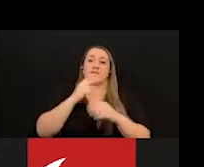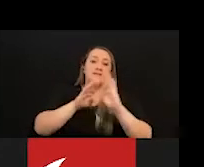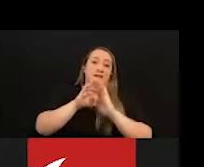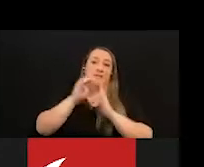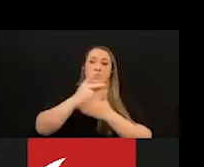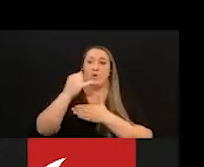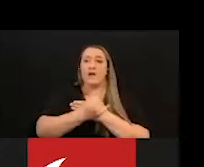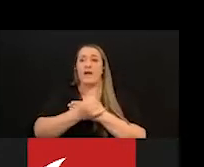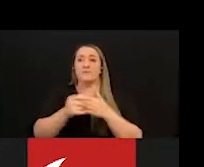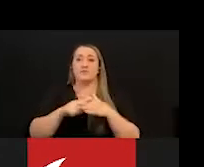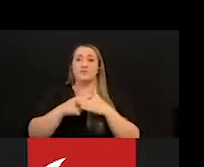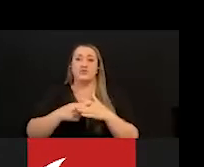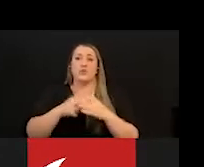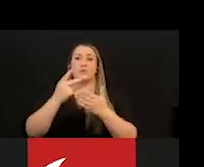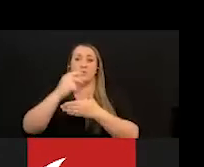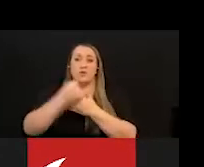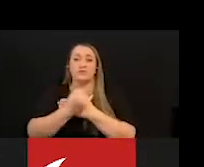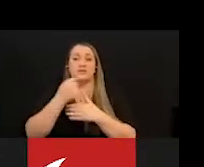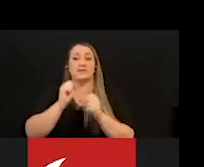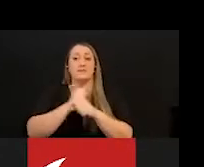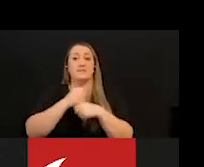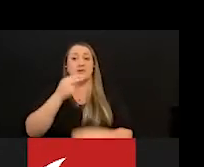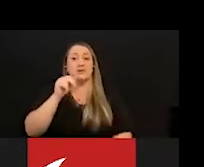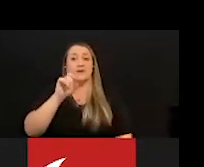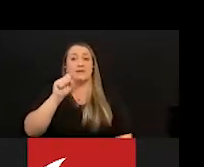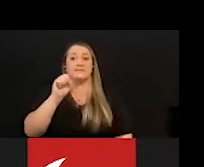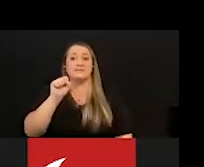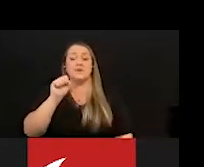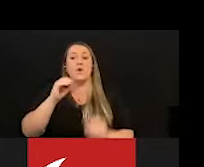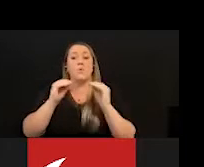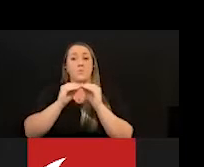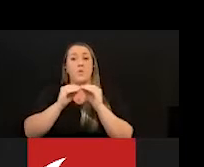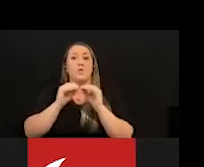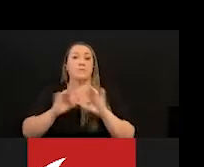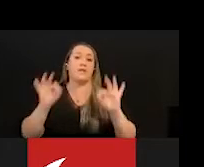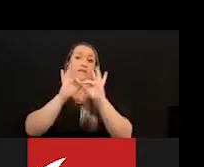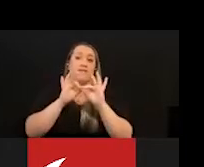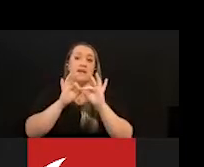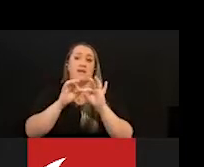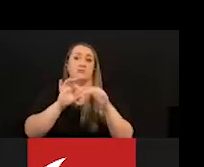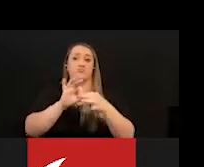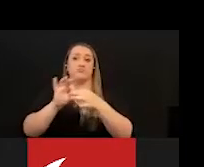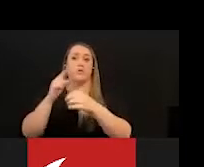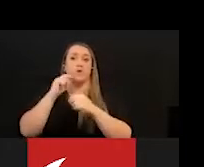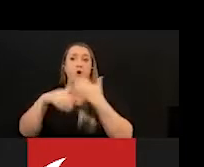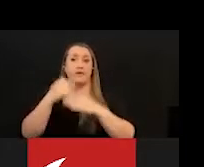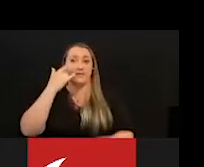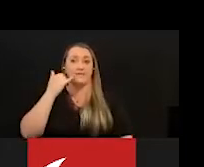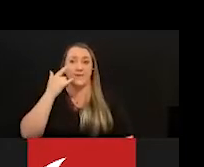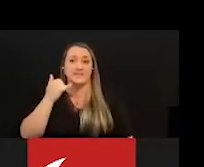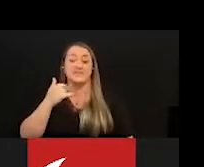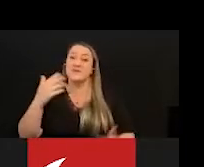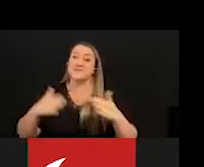made the humanities more relevant and meaningful for all Californians. We're very glad to have you join us here